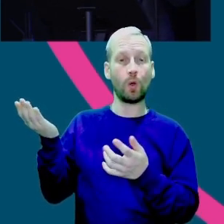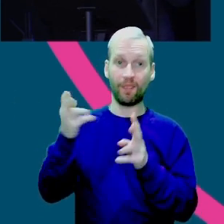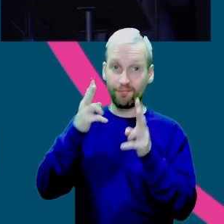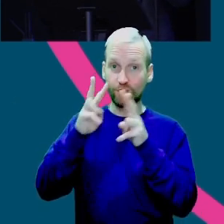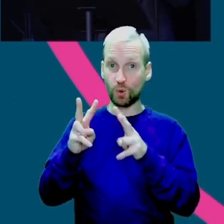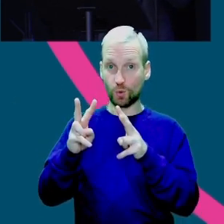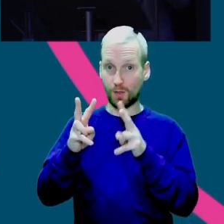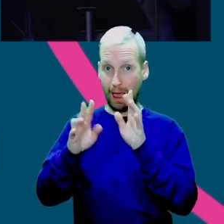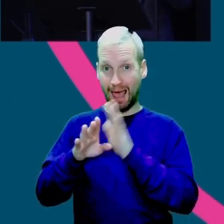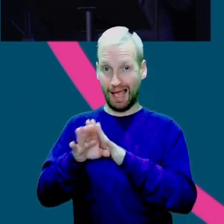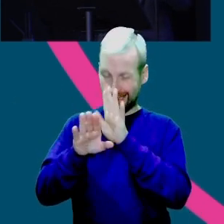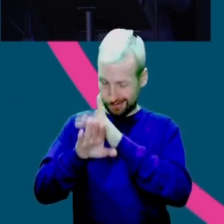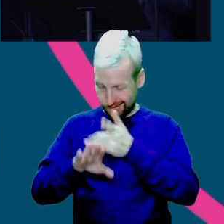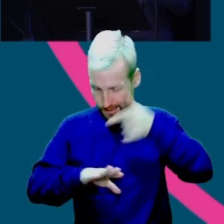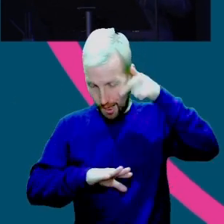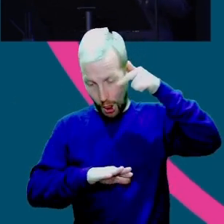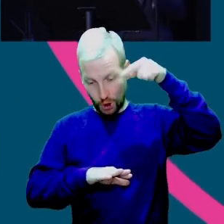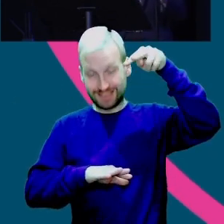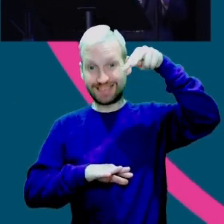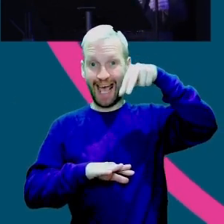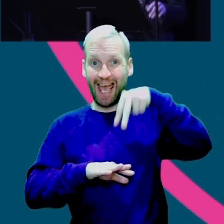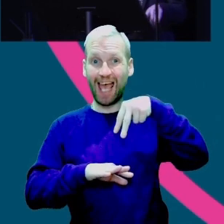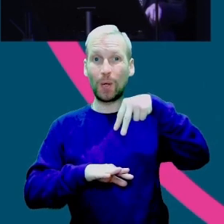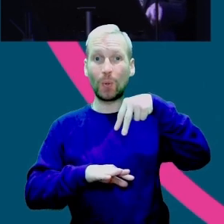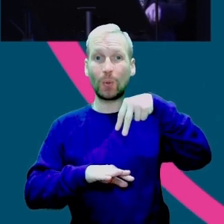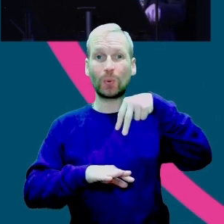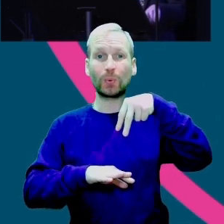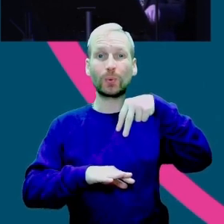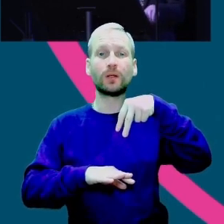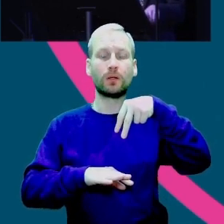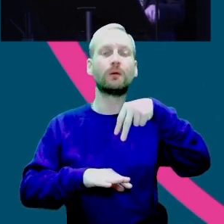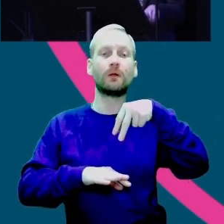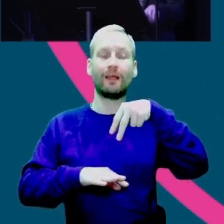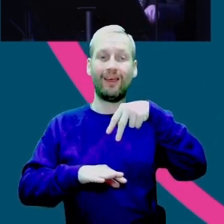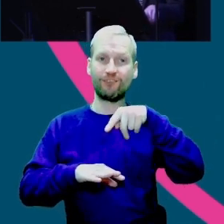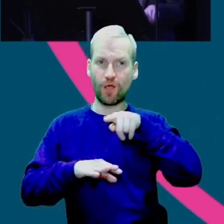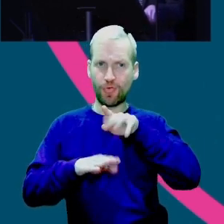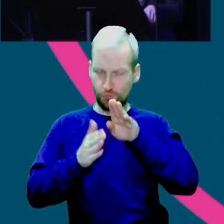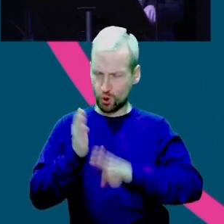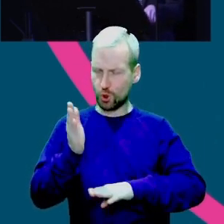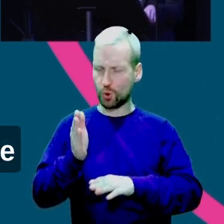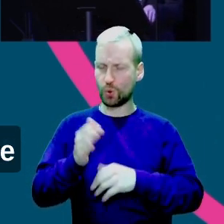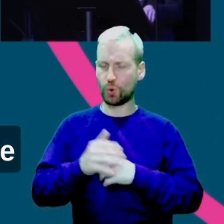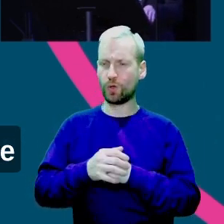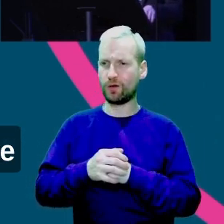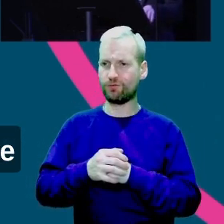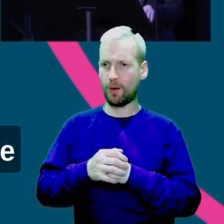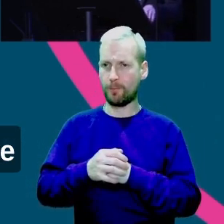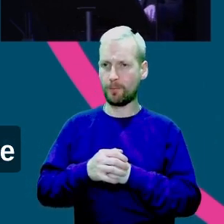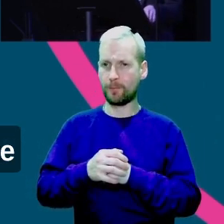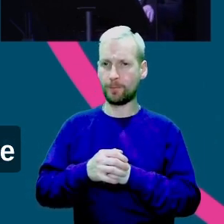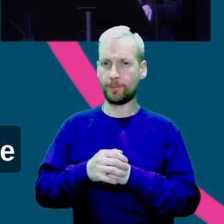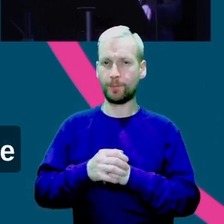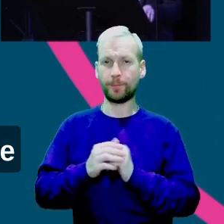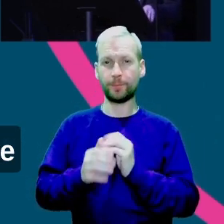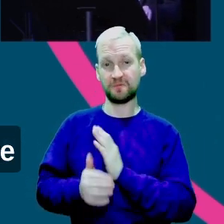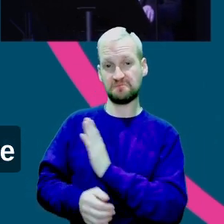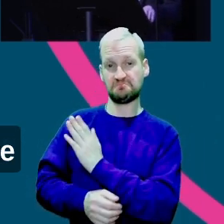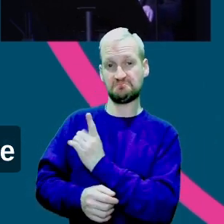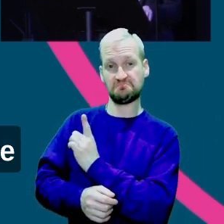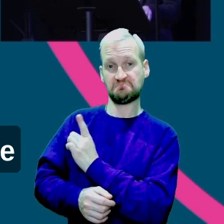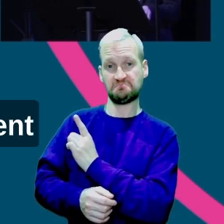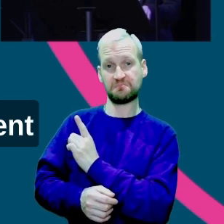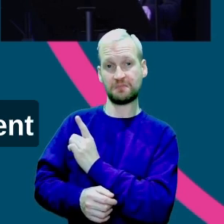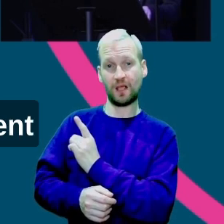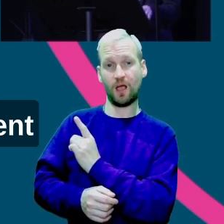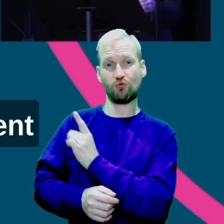top down of the concept ward. And if you follow it through from the sort of bottom left-hand side, you'll see sort